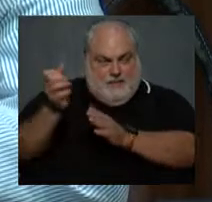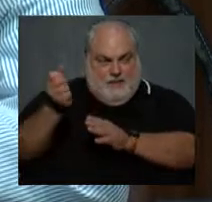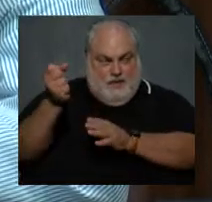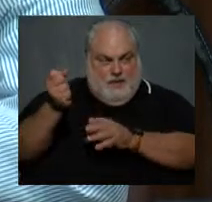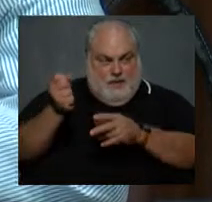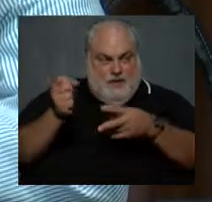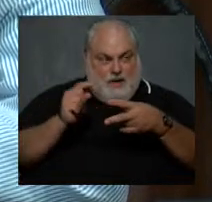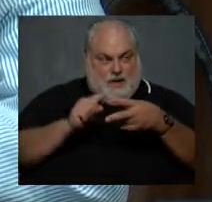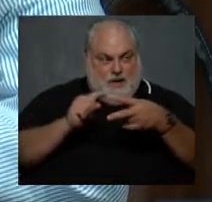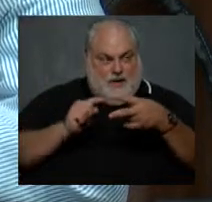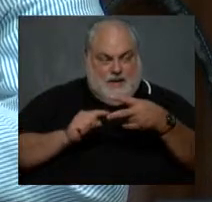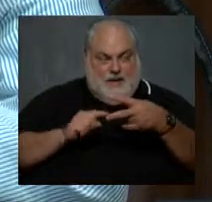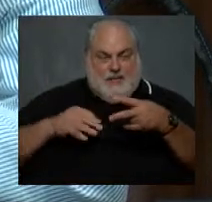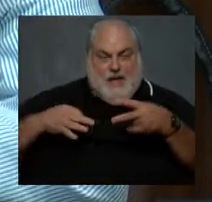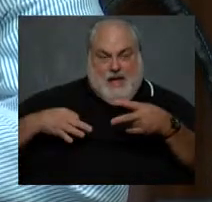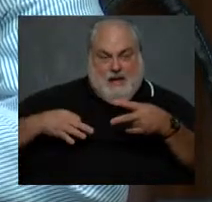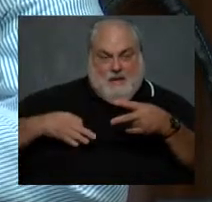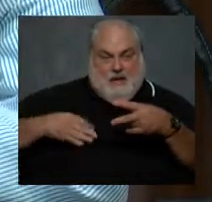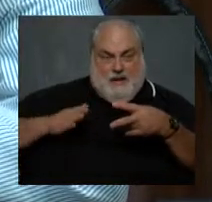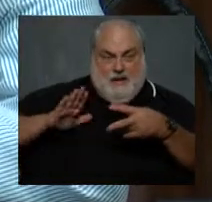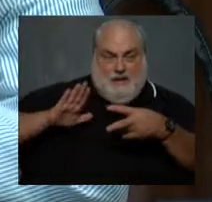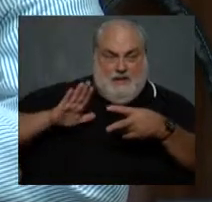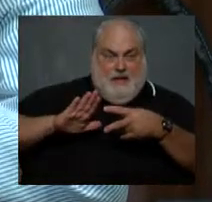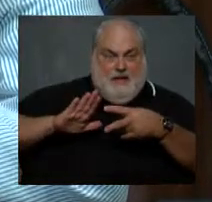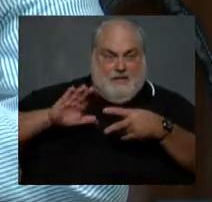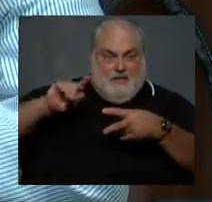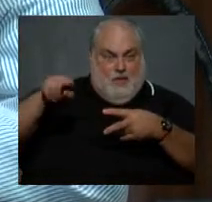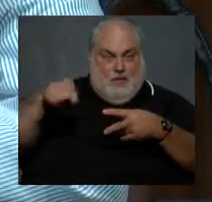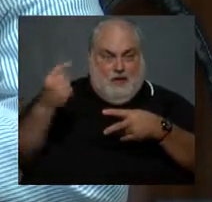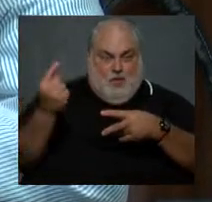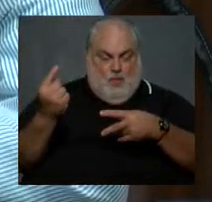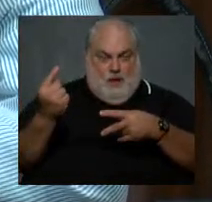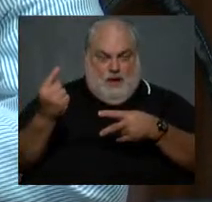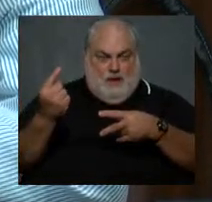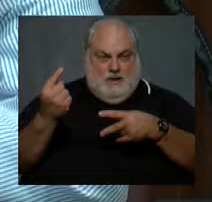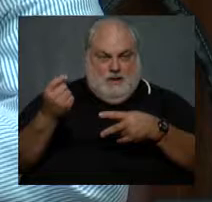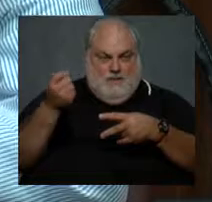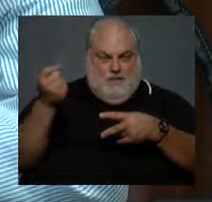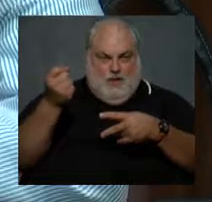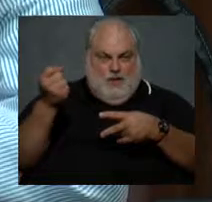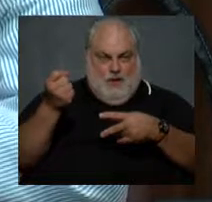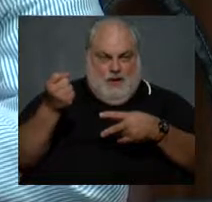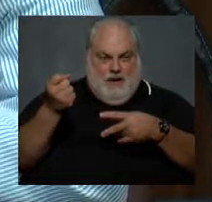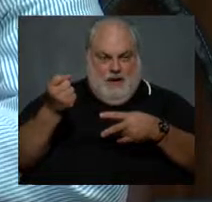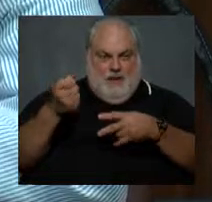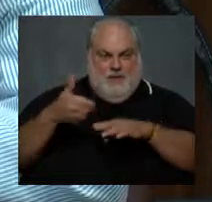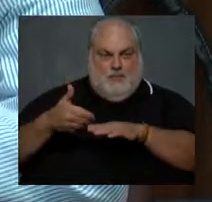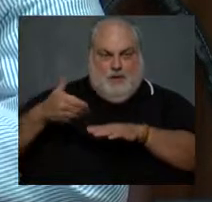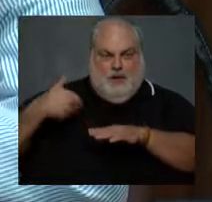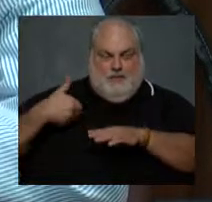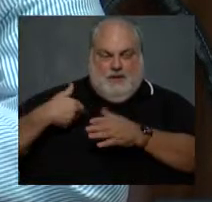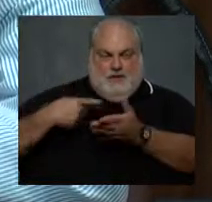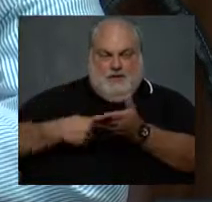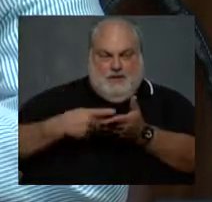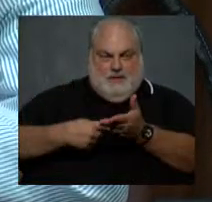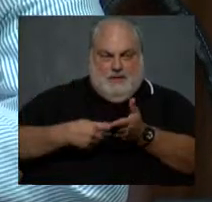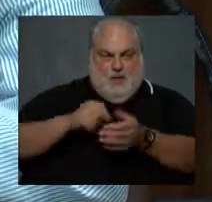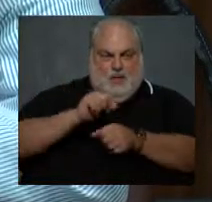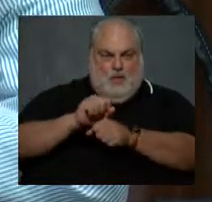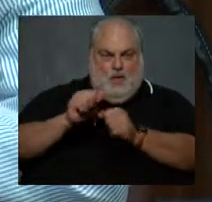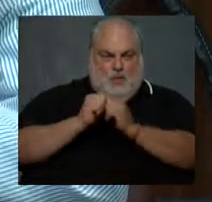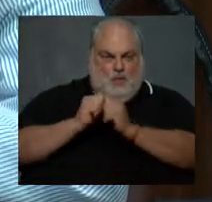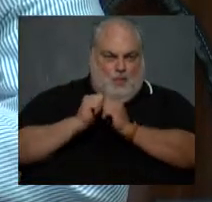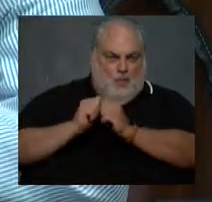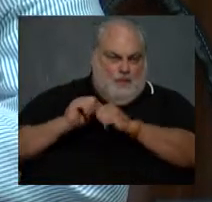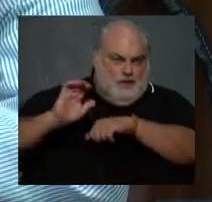So based on the applicant, they have only had 1 deferral, and that was at your previous public hearing to allow them to work with the